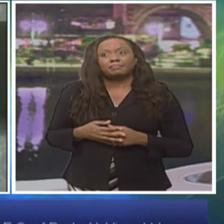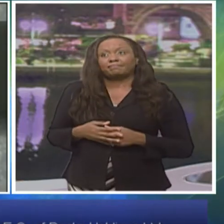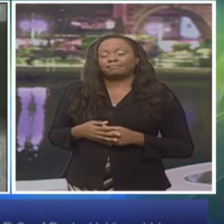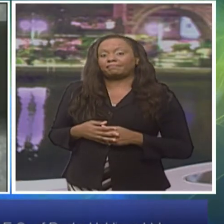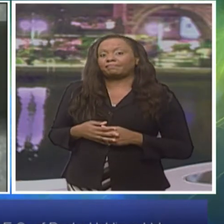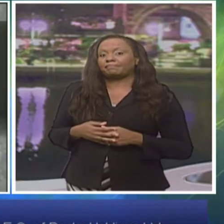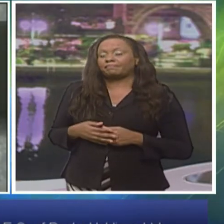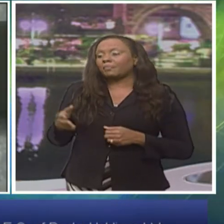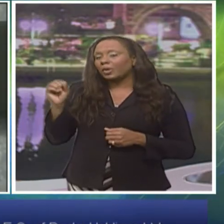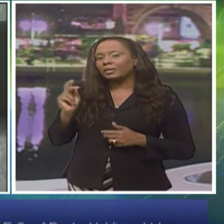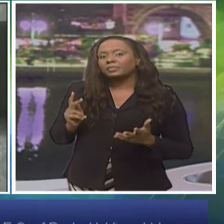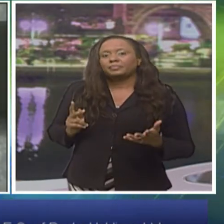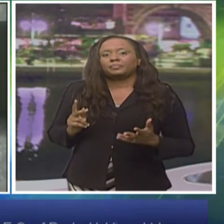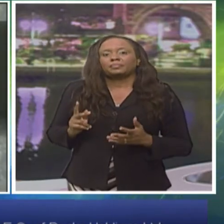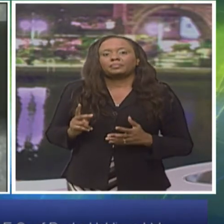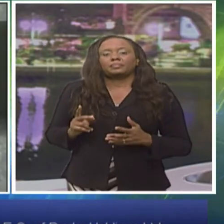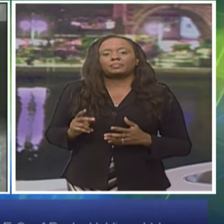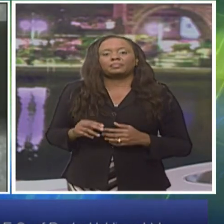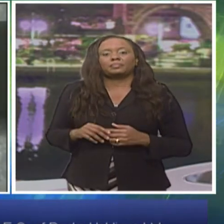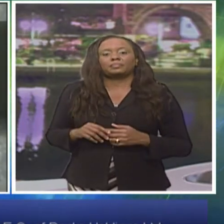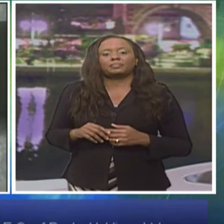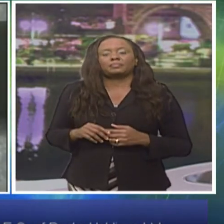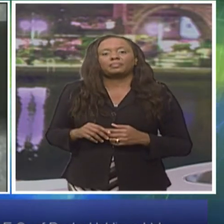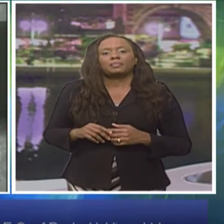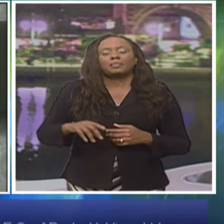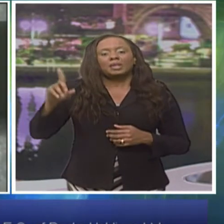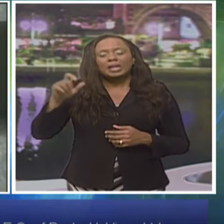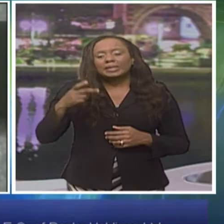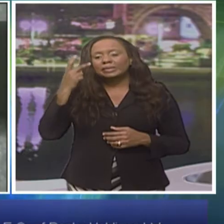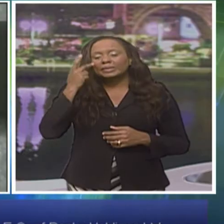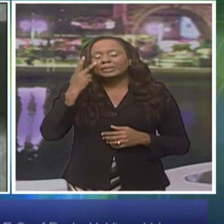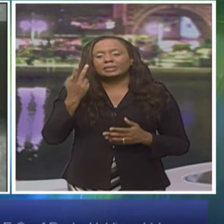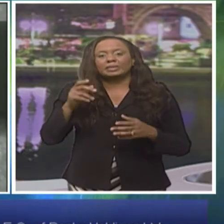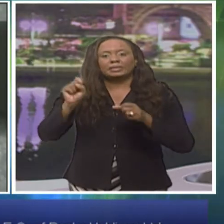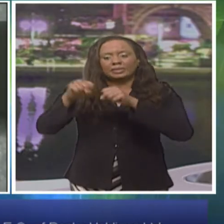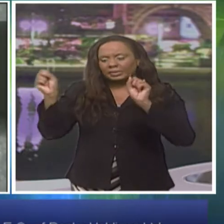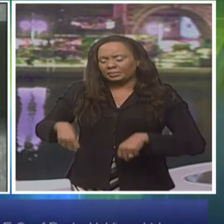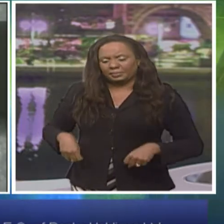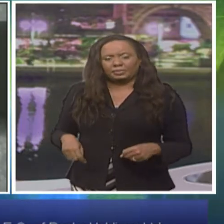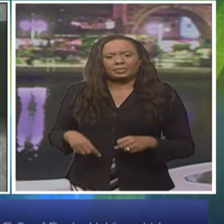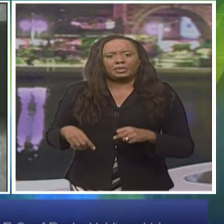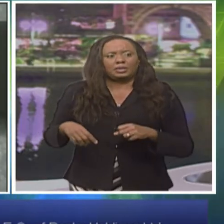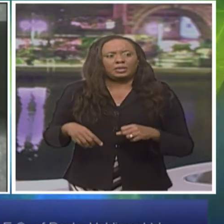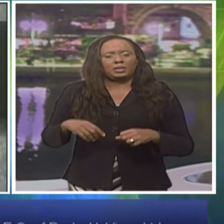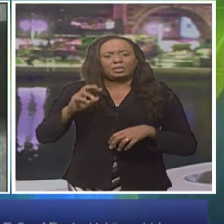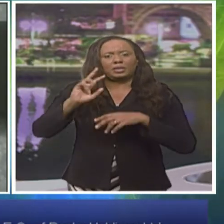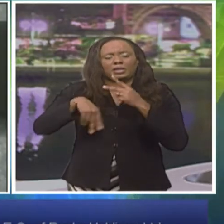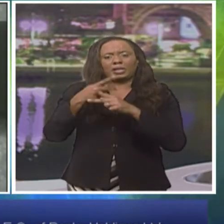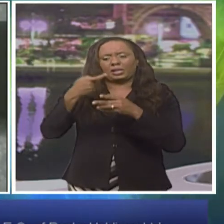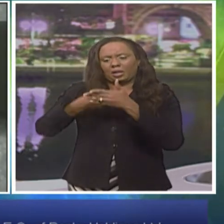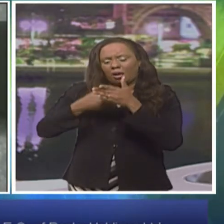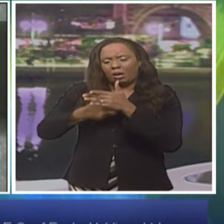other element of it is you'll have to go look at the farm aspect and see, well, where are their costs growing, or where you